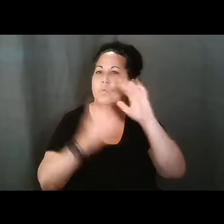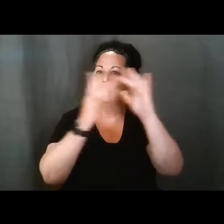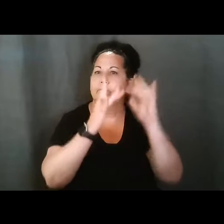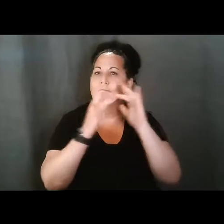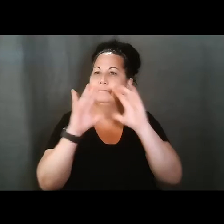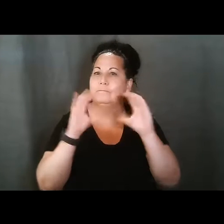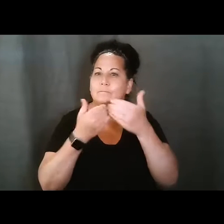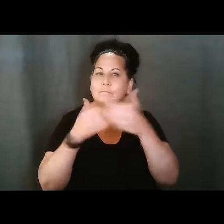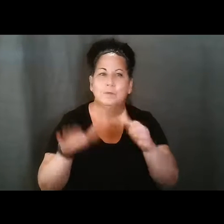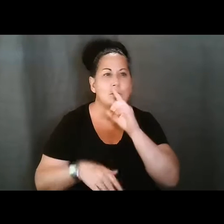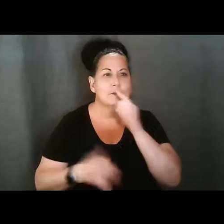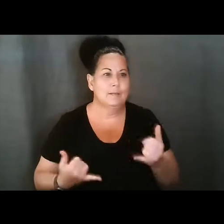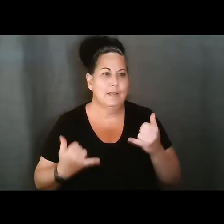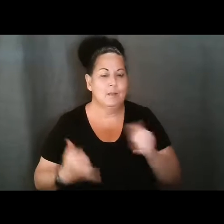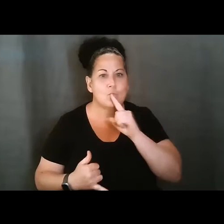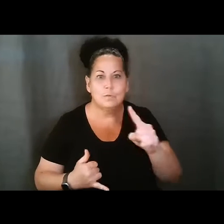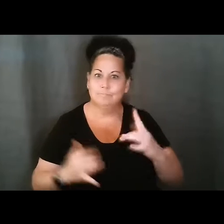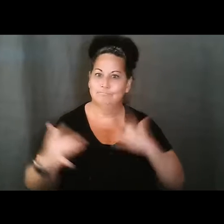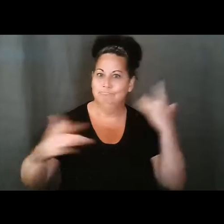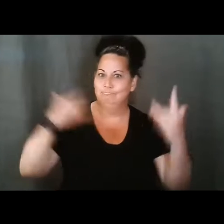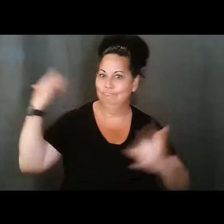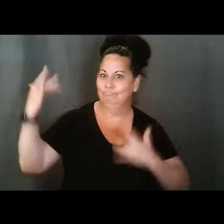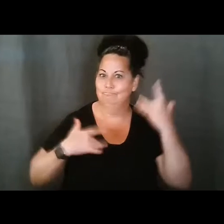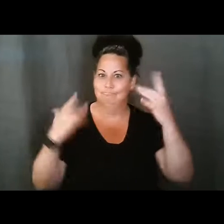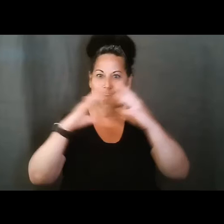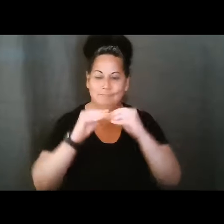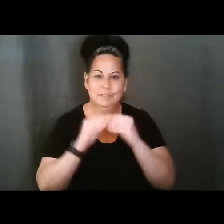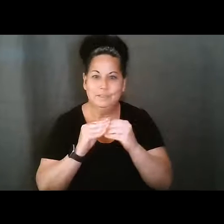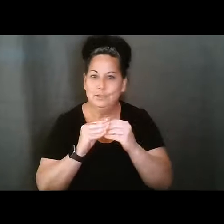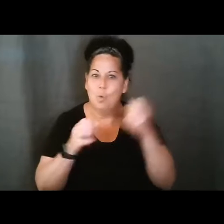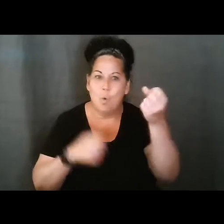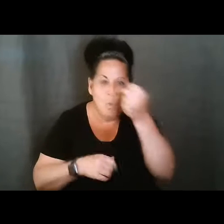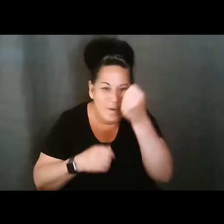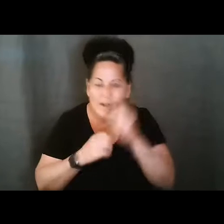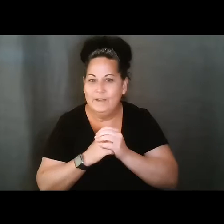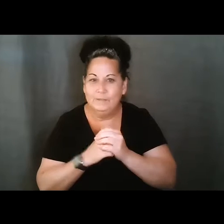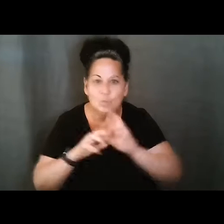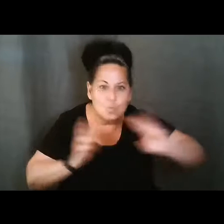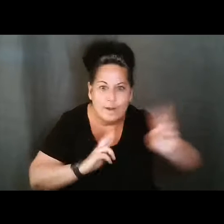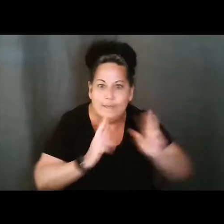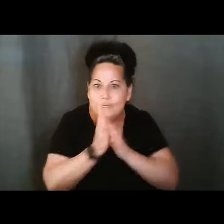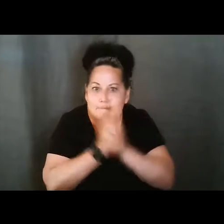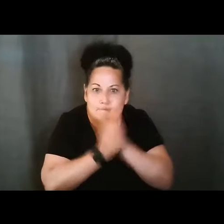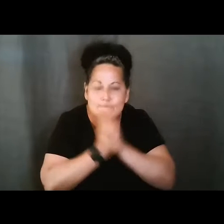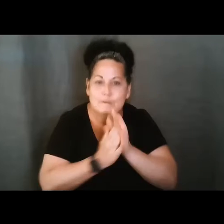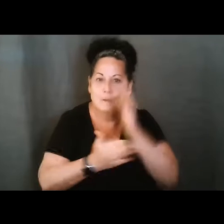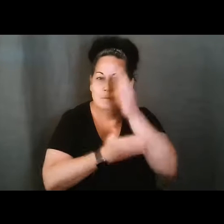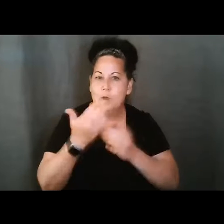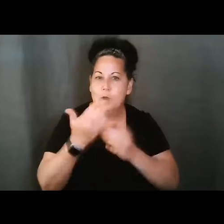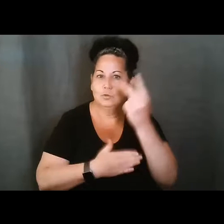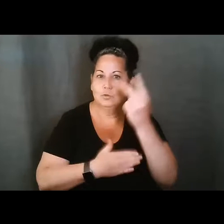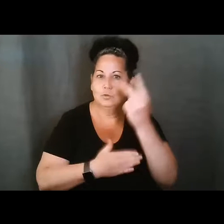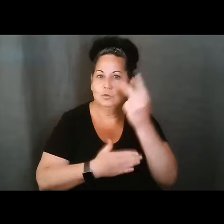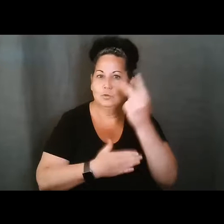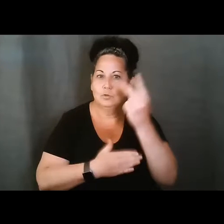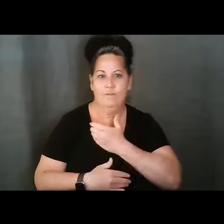session today, so we need you to strap on, hold on, buckle up, and let's get ready for part two of our dynamic series,